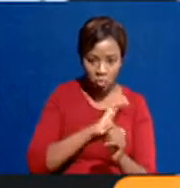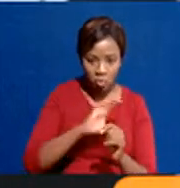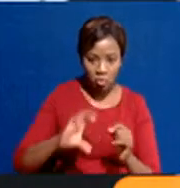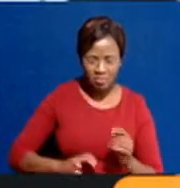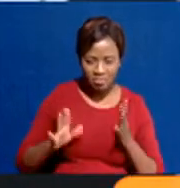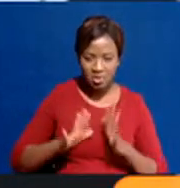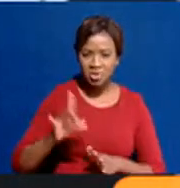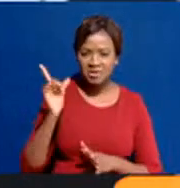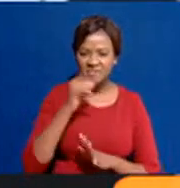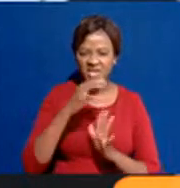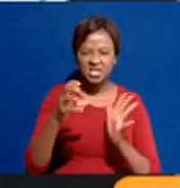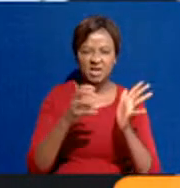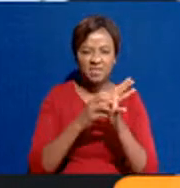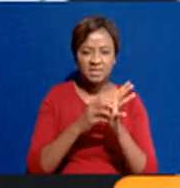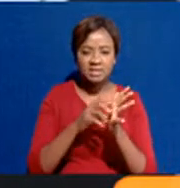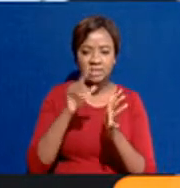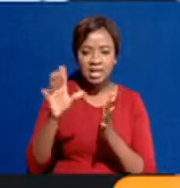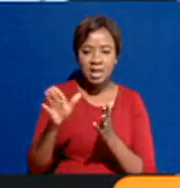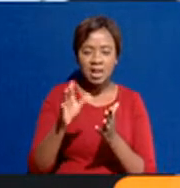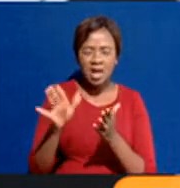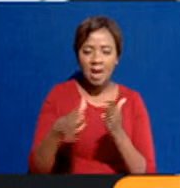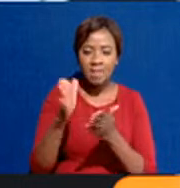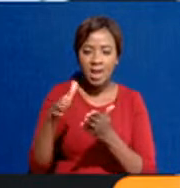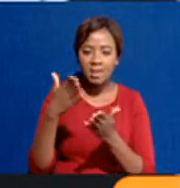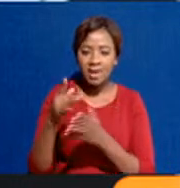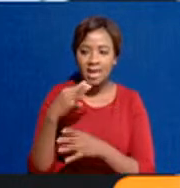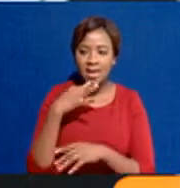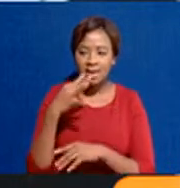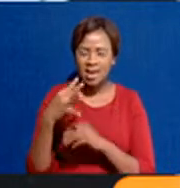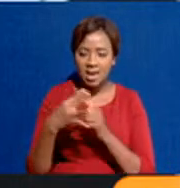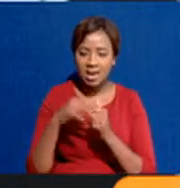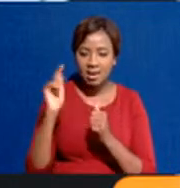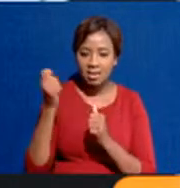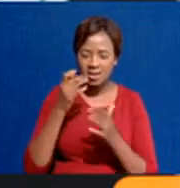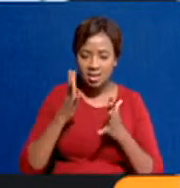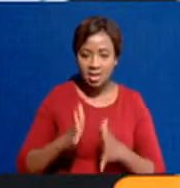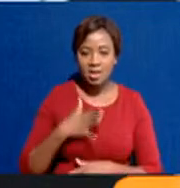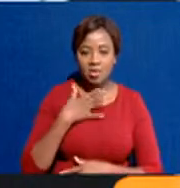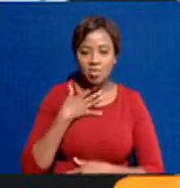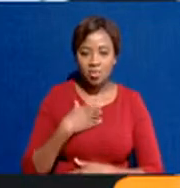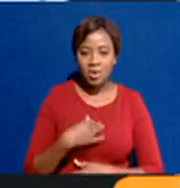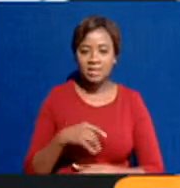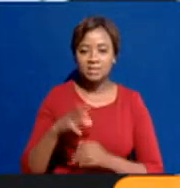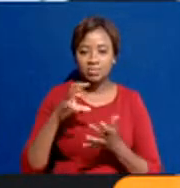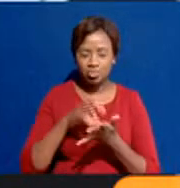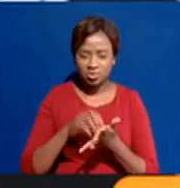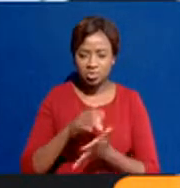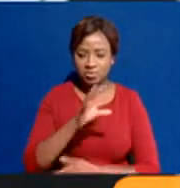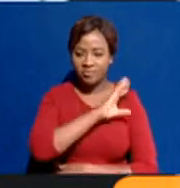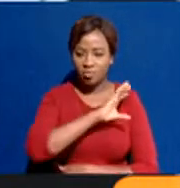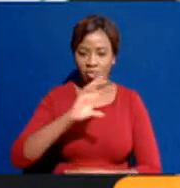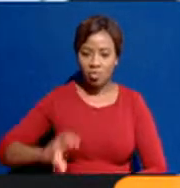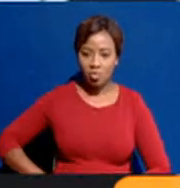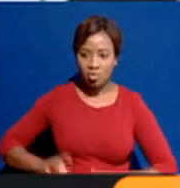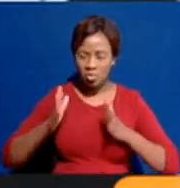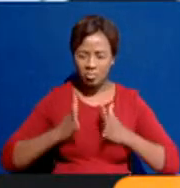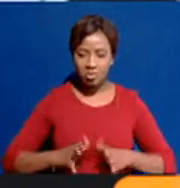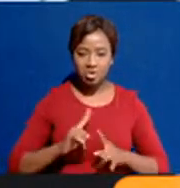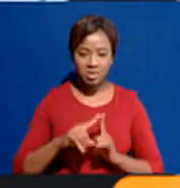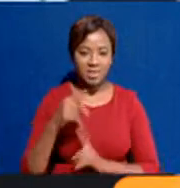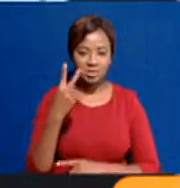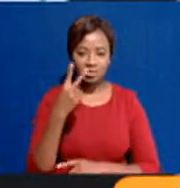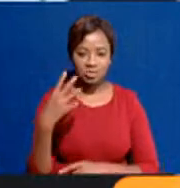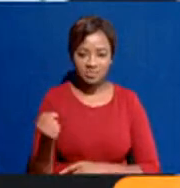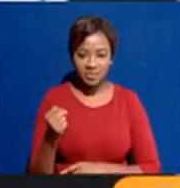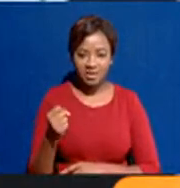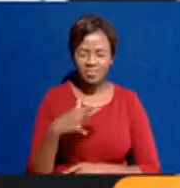that... how many people did they get? 900 Kenyans eyeing the 6 commissioners' jobs. And then I think only 25 want to